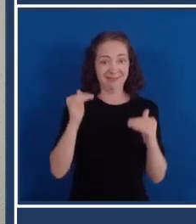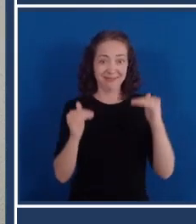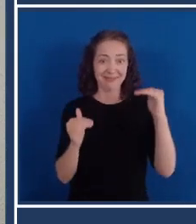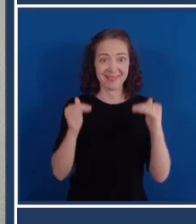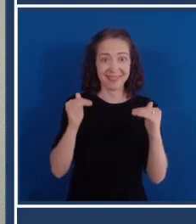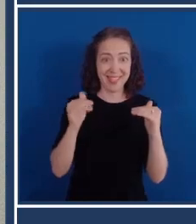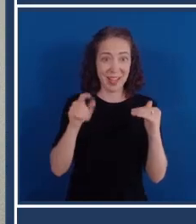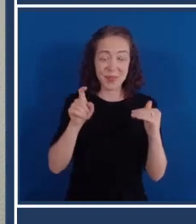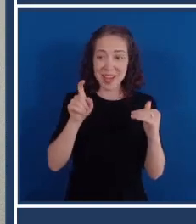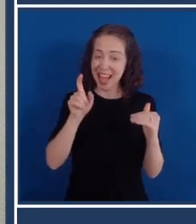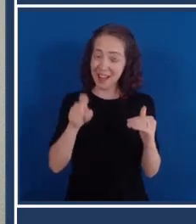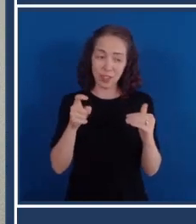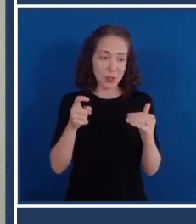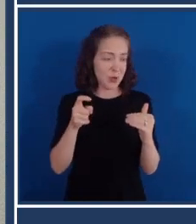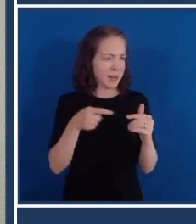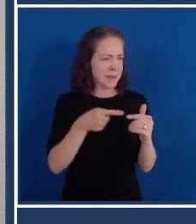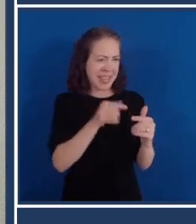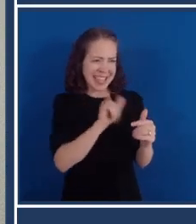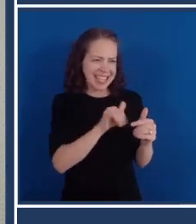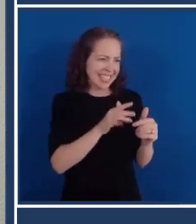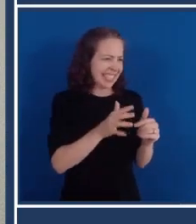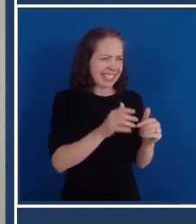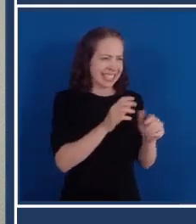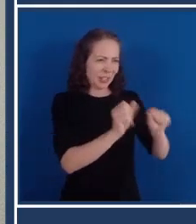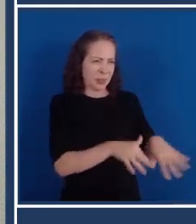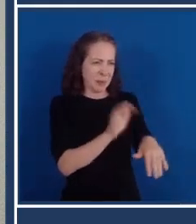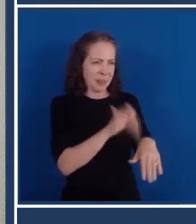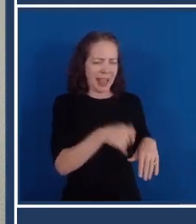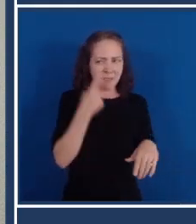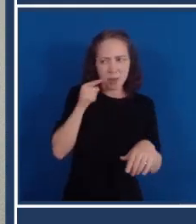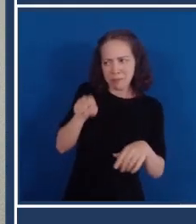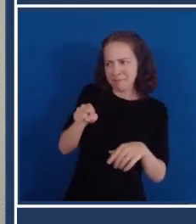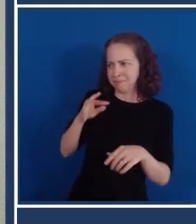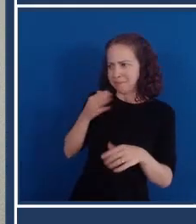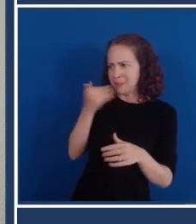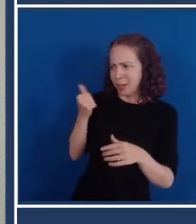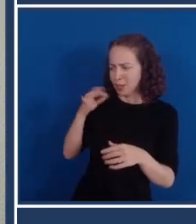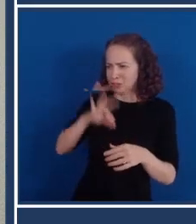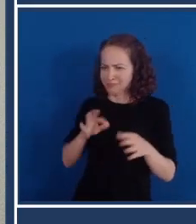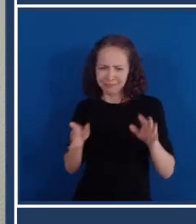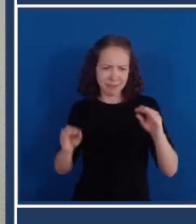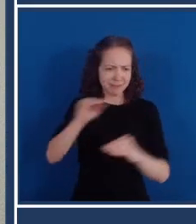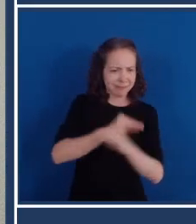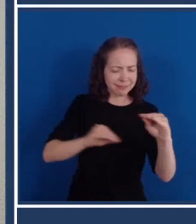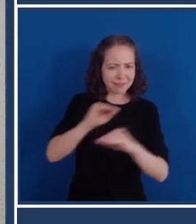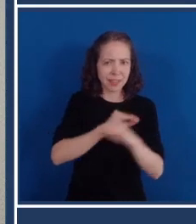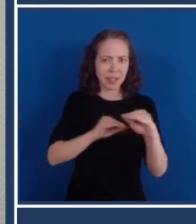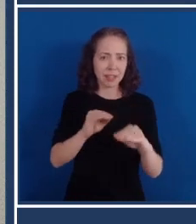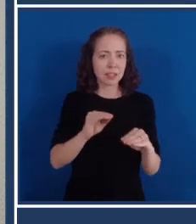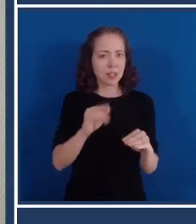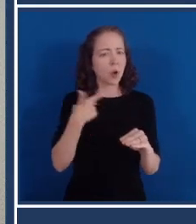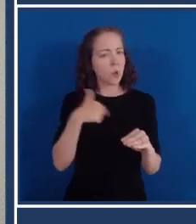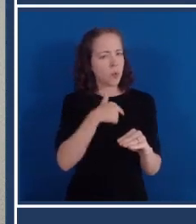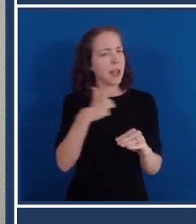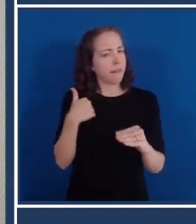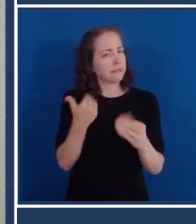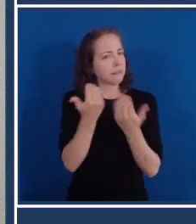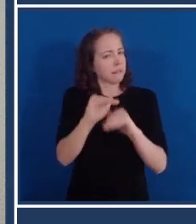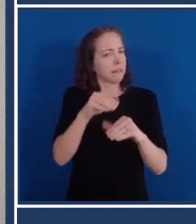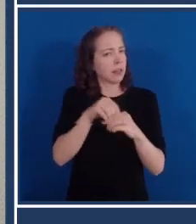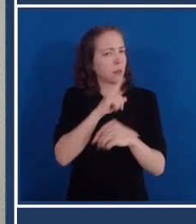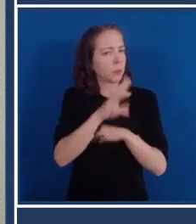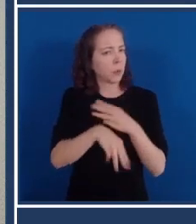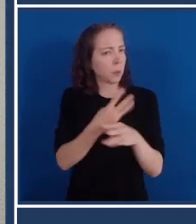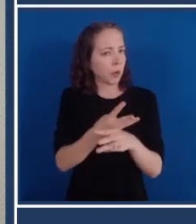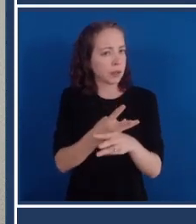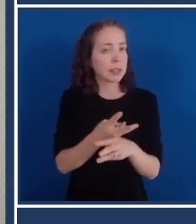are engineering new products exists. And what's more, the real world is constrained. So we want to make sure that our customers and